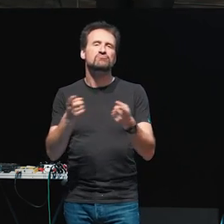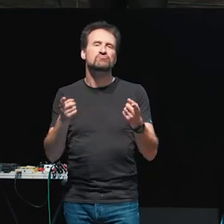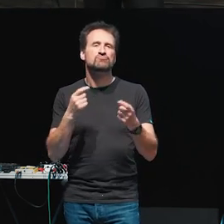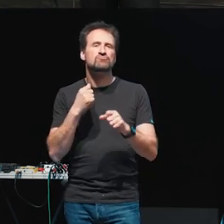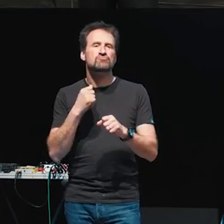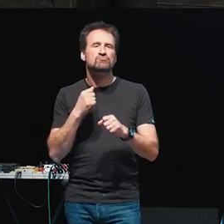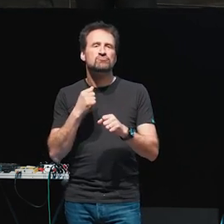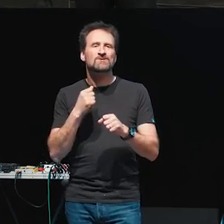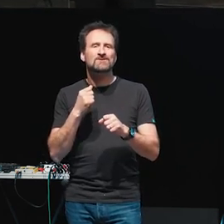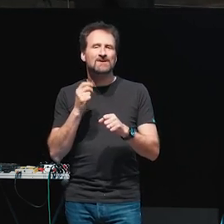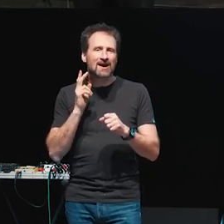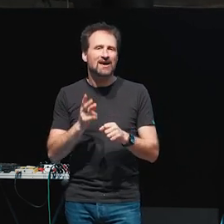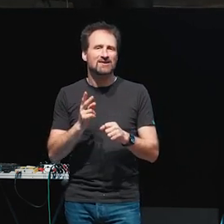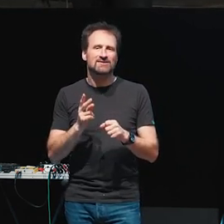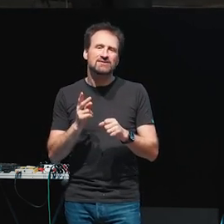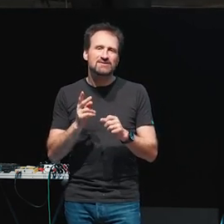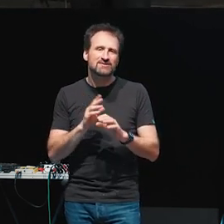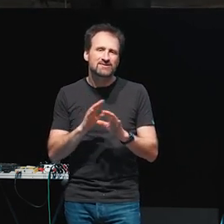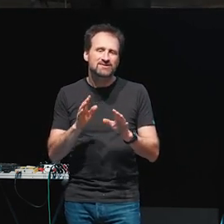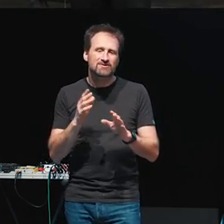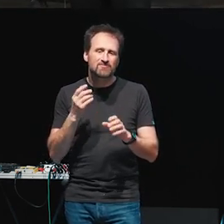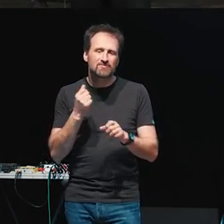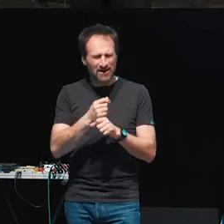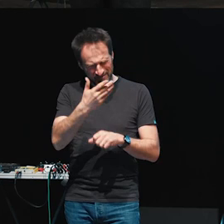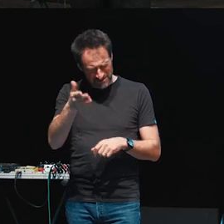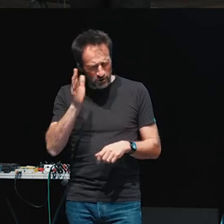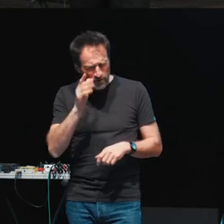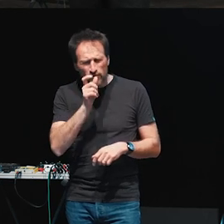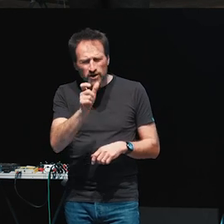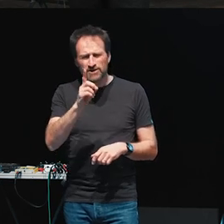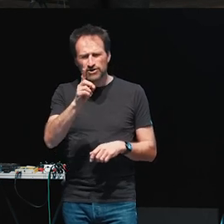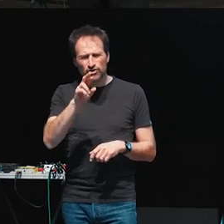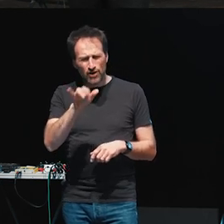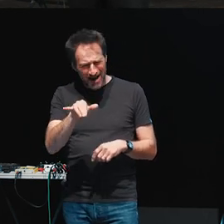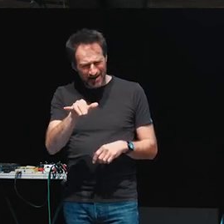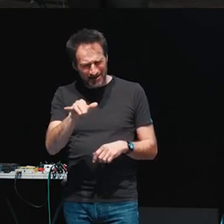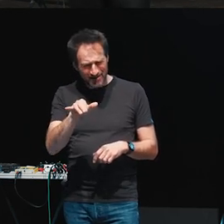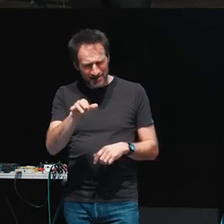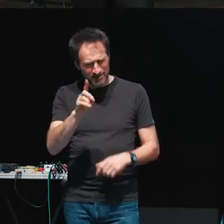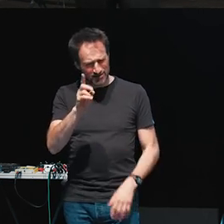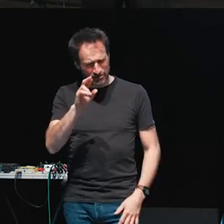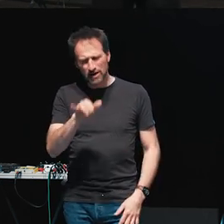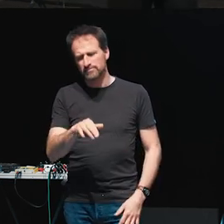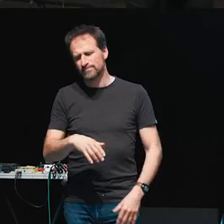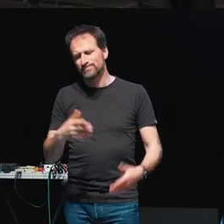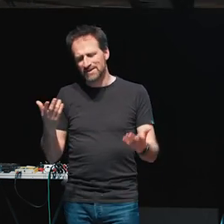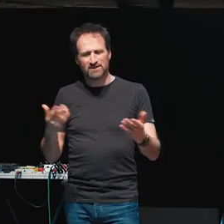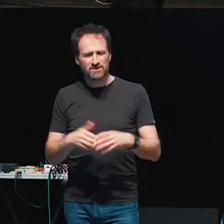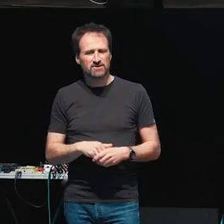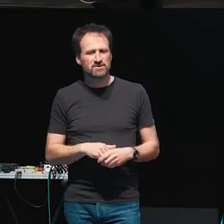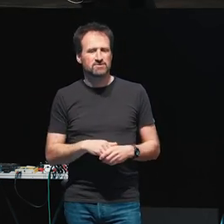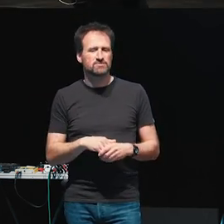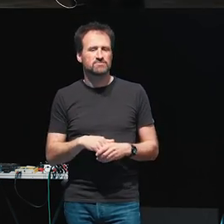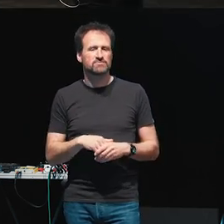like, not do, actually, dry. How many of you have heard of the term dry? Like, do not repeat yourself principle, right? Quite a